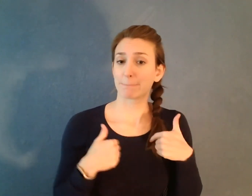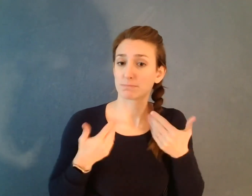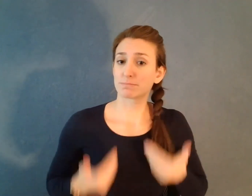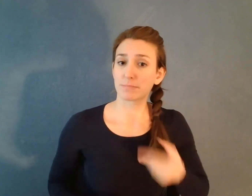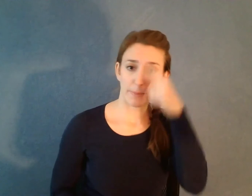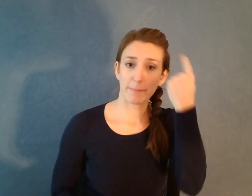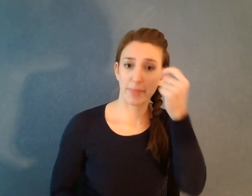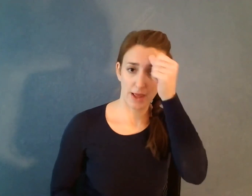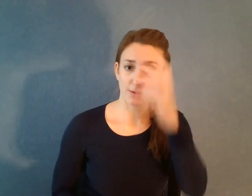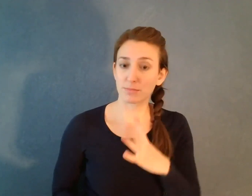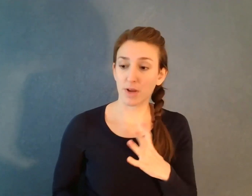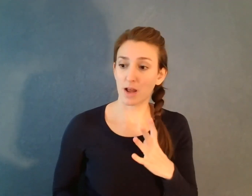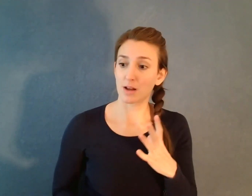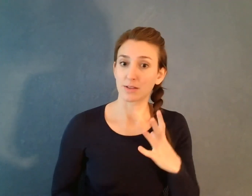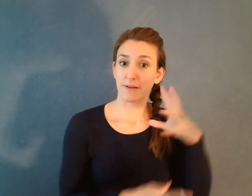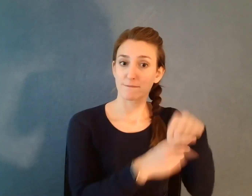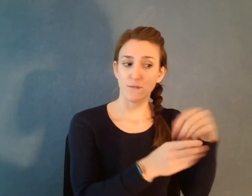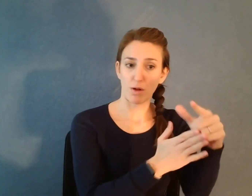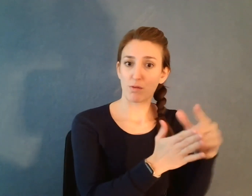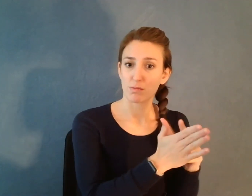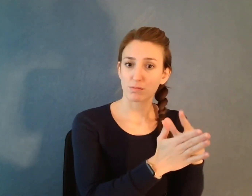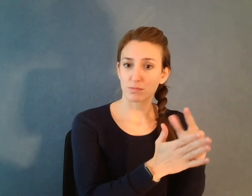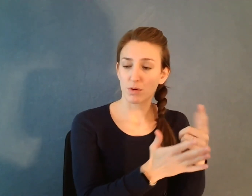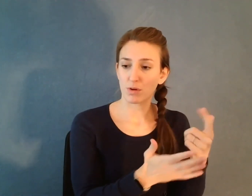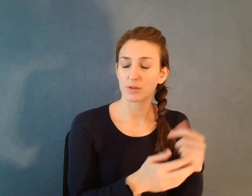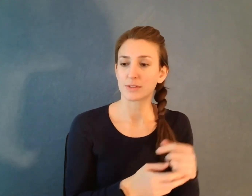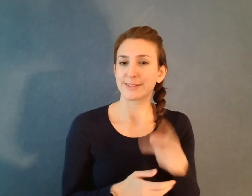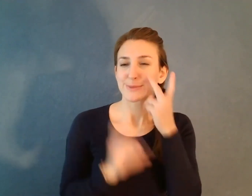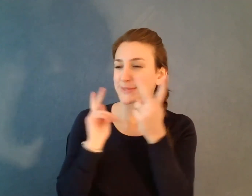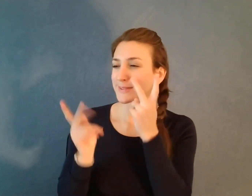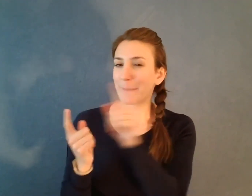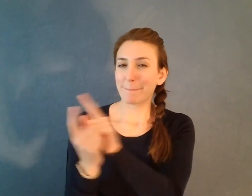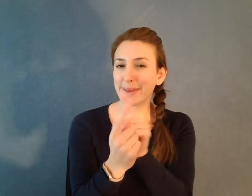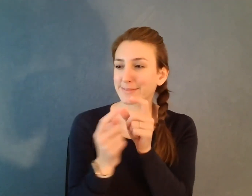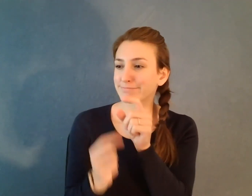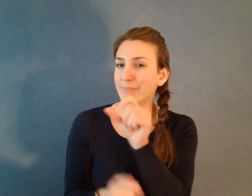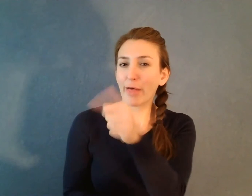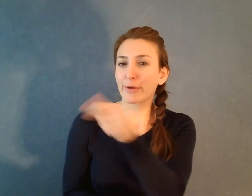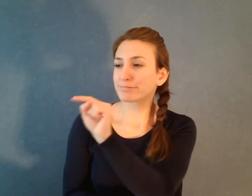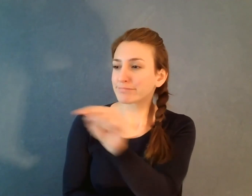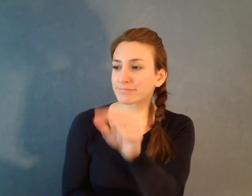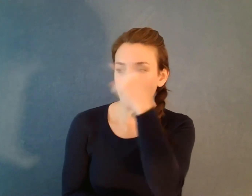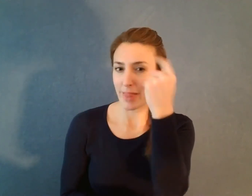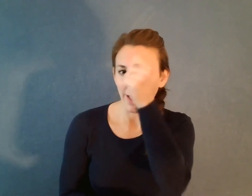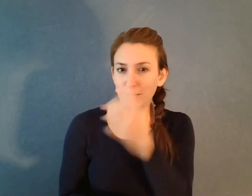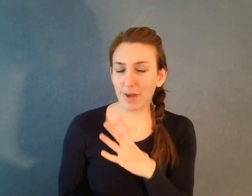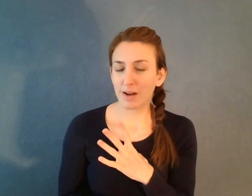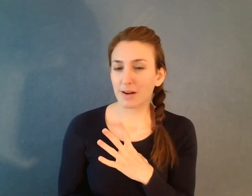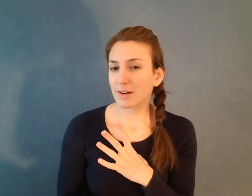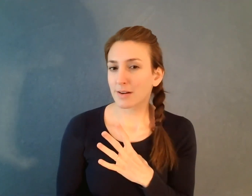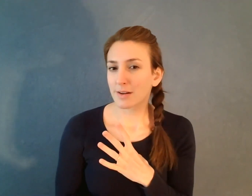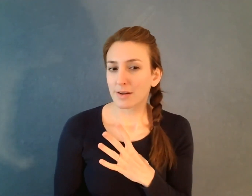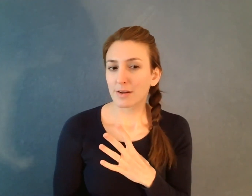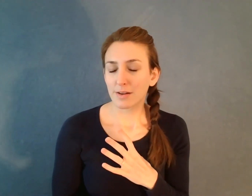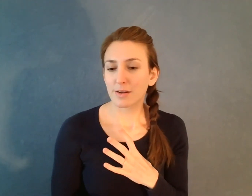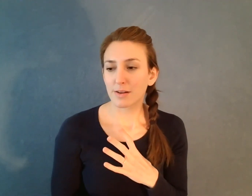we have as other Black, when we interact with other Black men, this is this nod of understanding. Like, as soon you walk by another brother and you're just